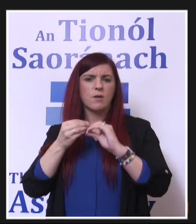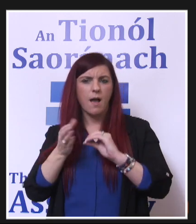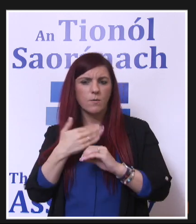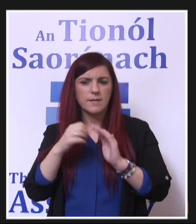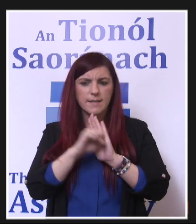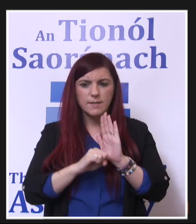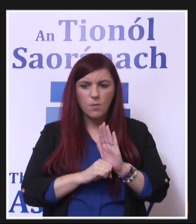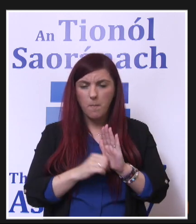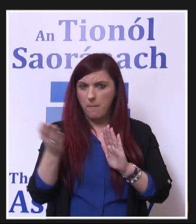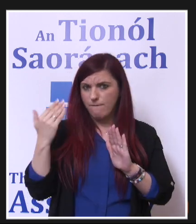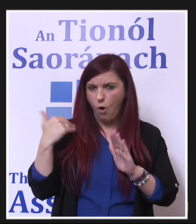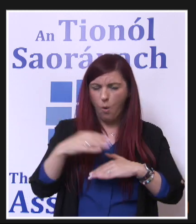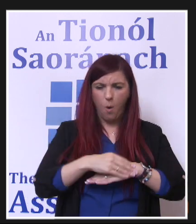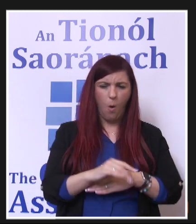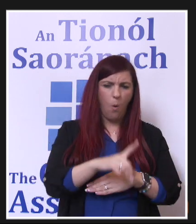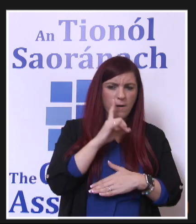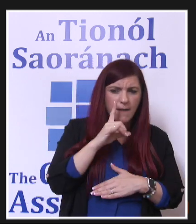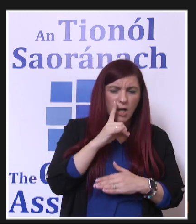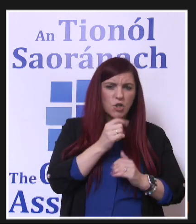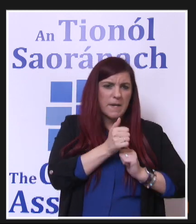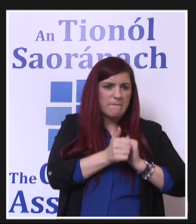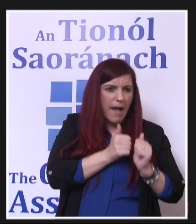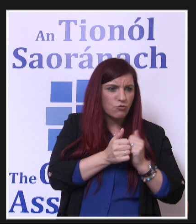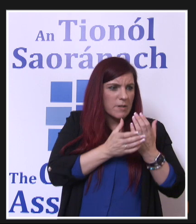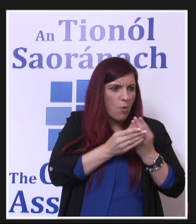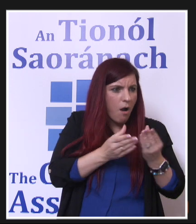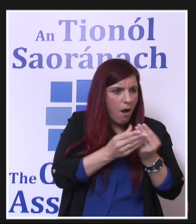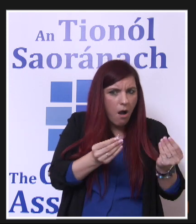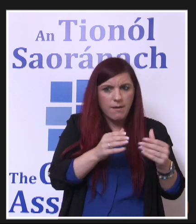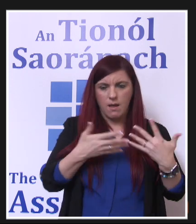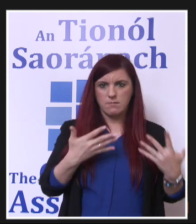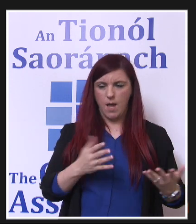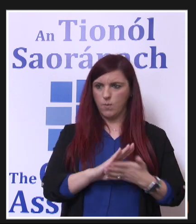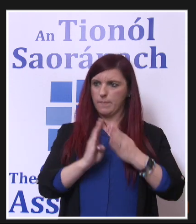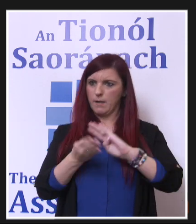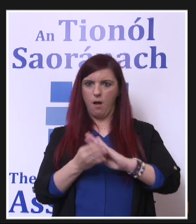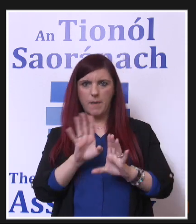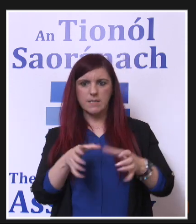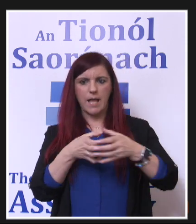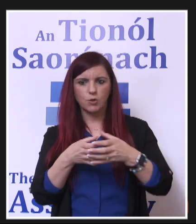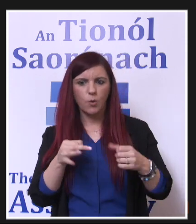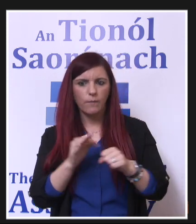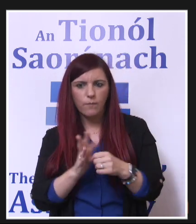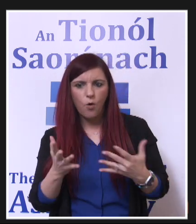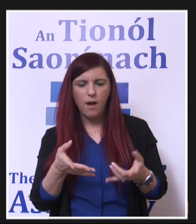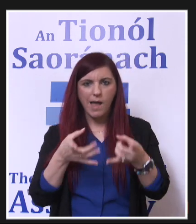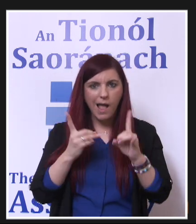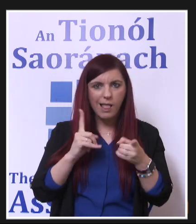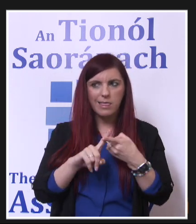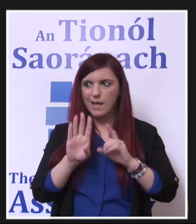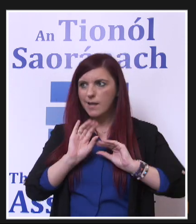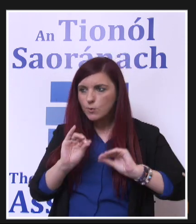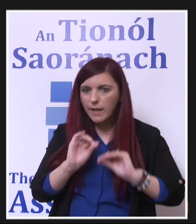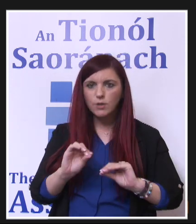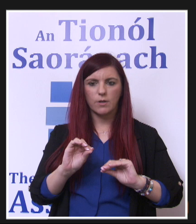a backwater. The factories had disappeared. And we've now become a center for health and education